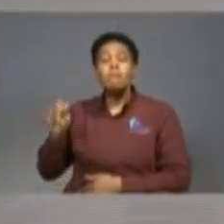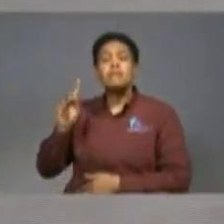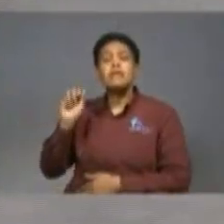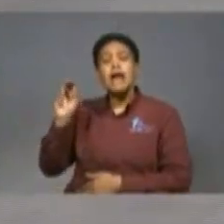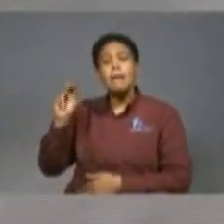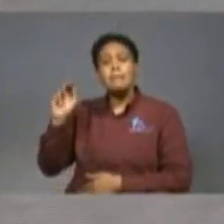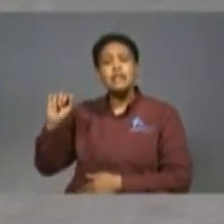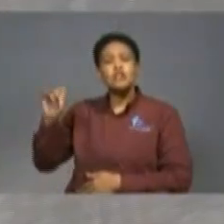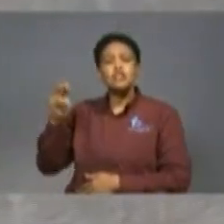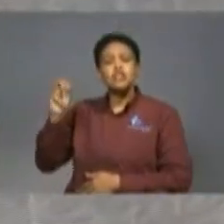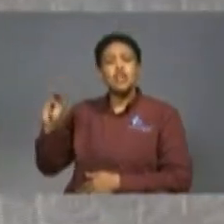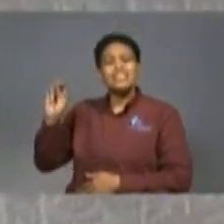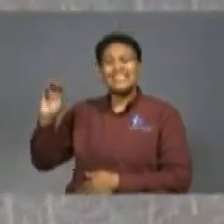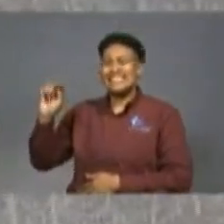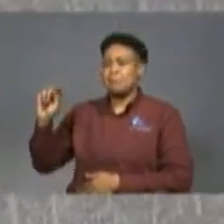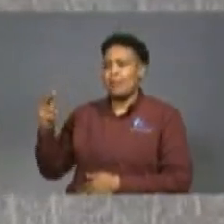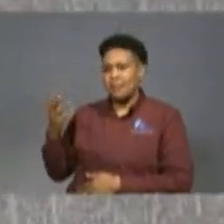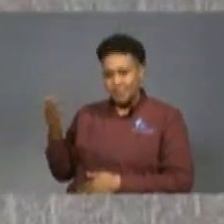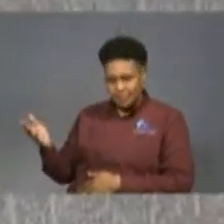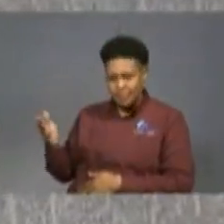Kamina Johnson-Smith,